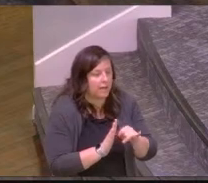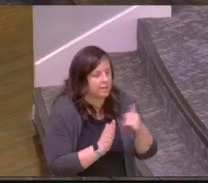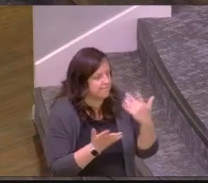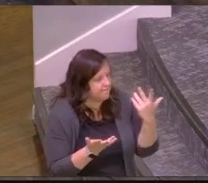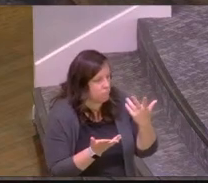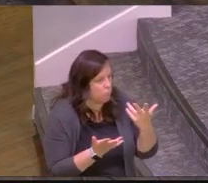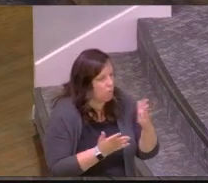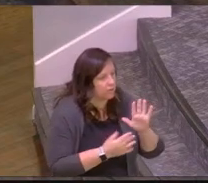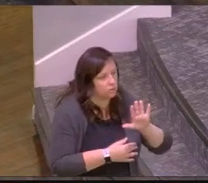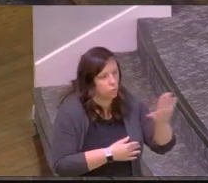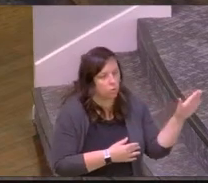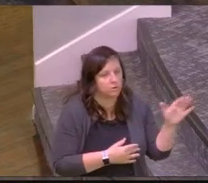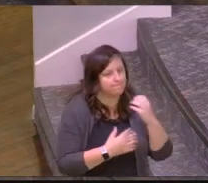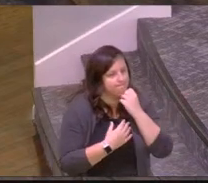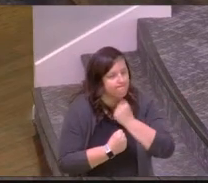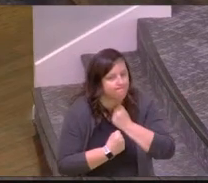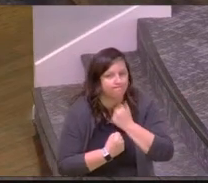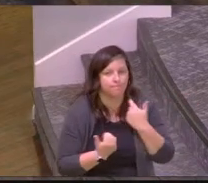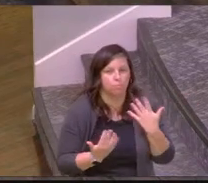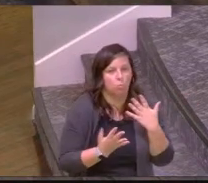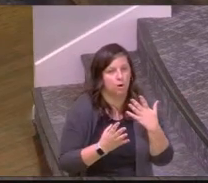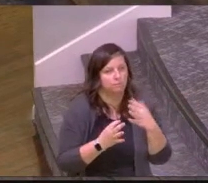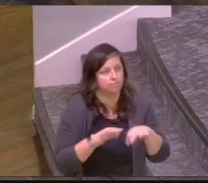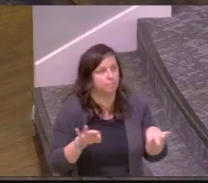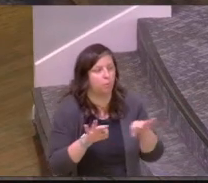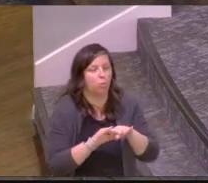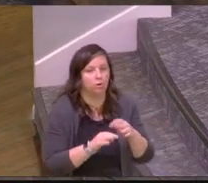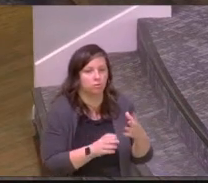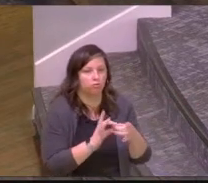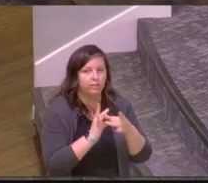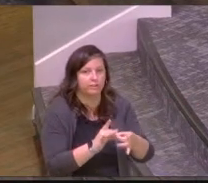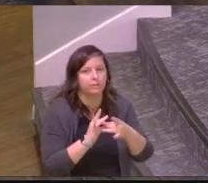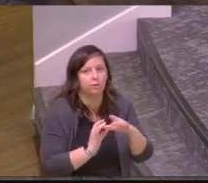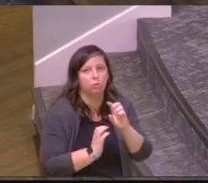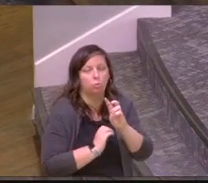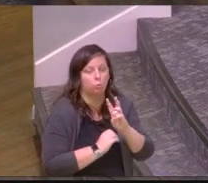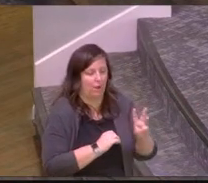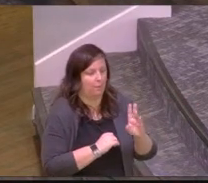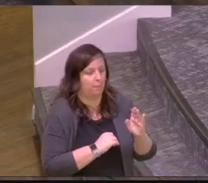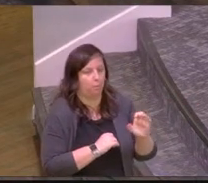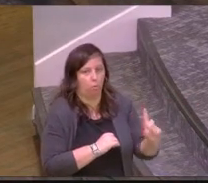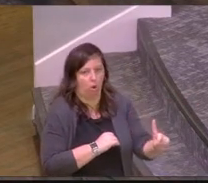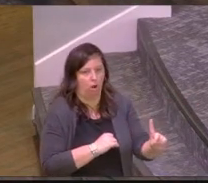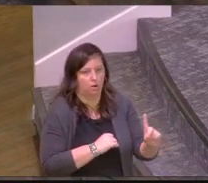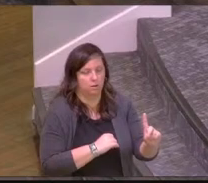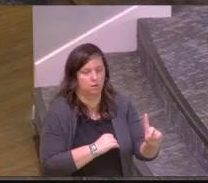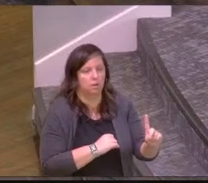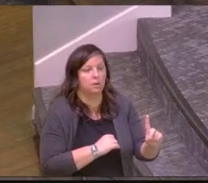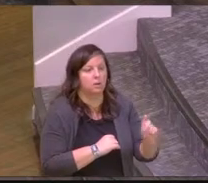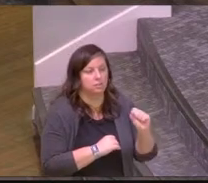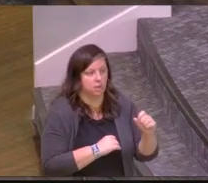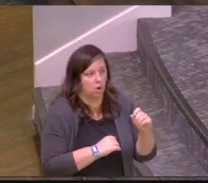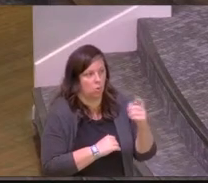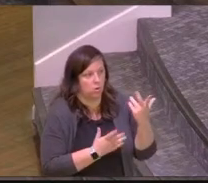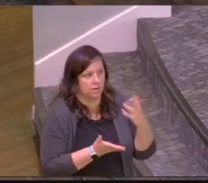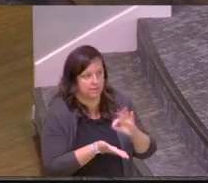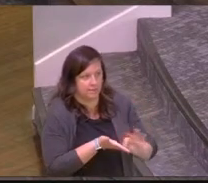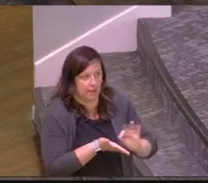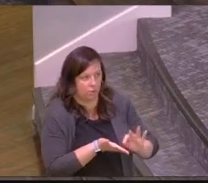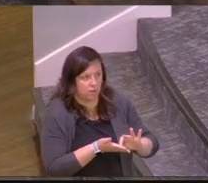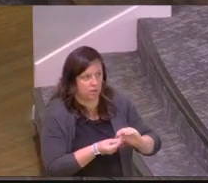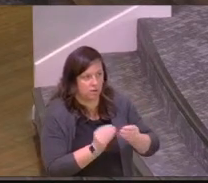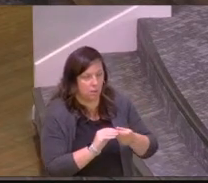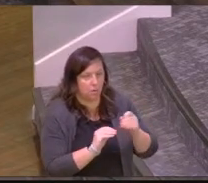that are at play when we think about the West Broad site. And so counting the number of responses for each of